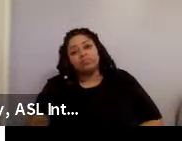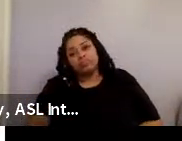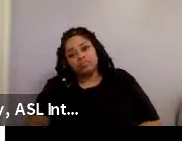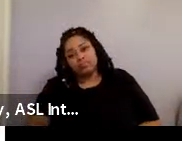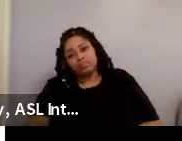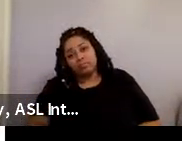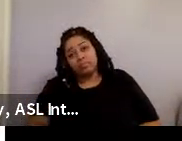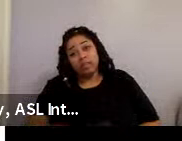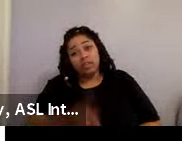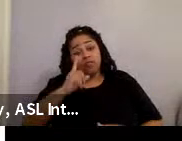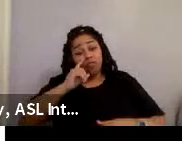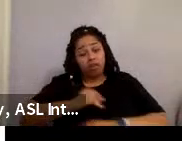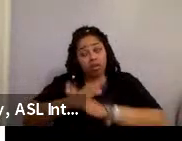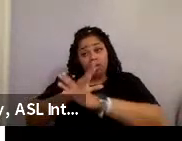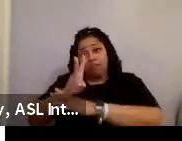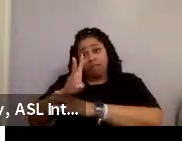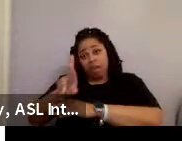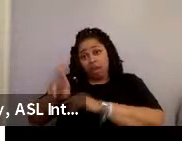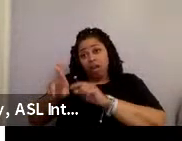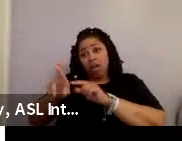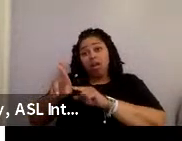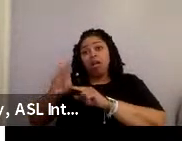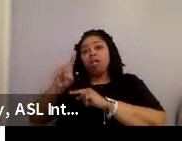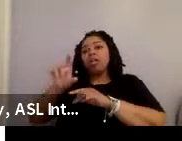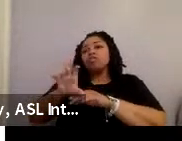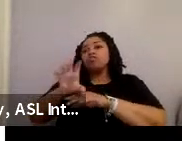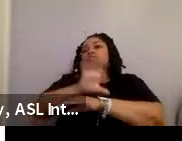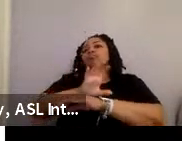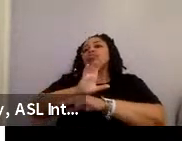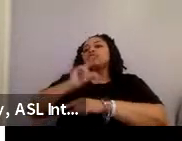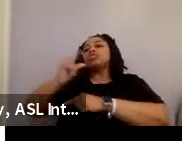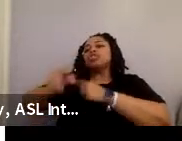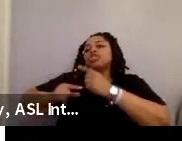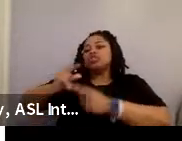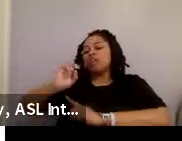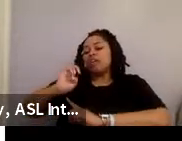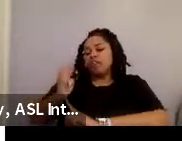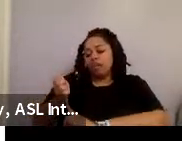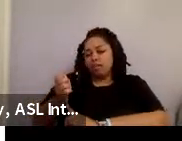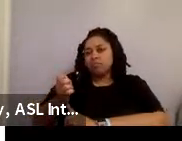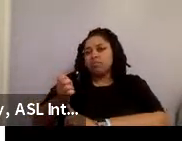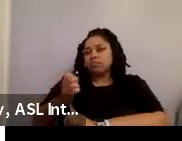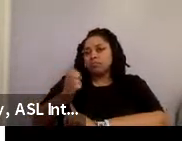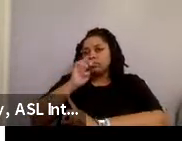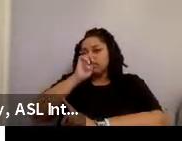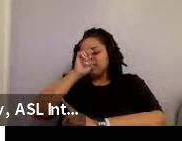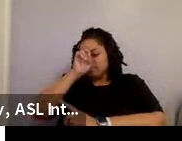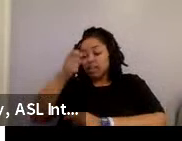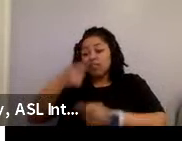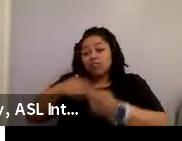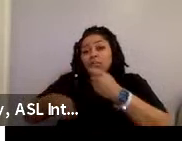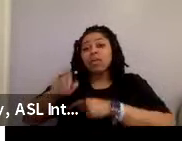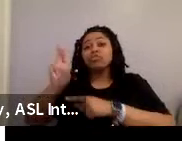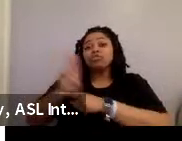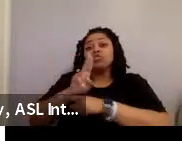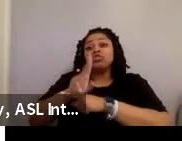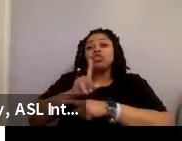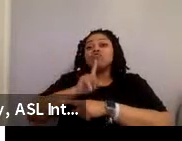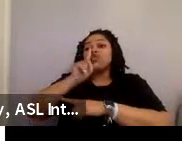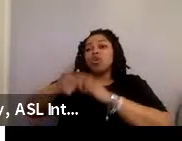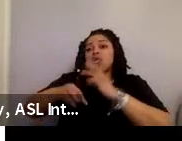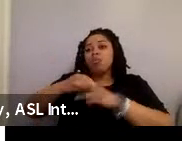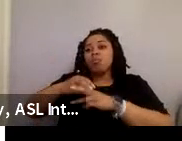For virtual reality, this is a computer-generated environment that replaces the user's real